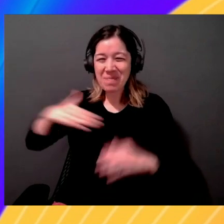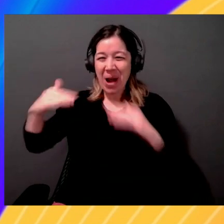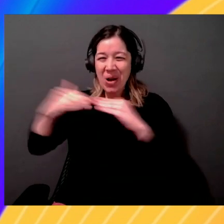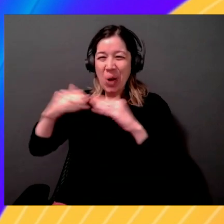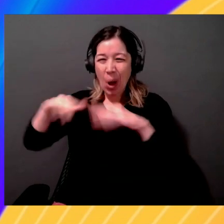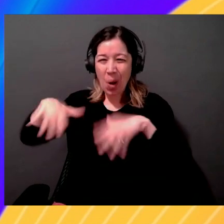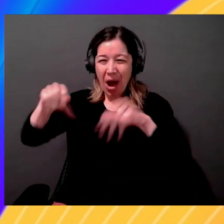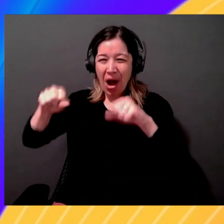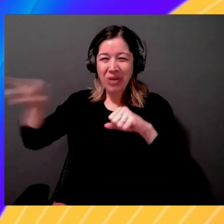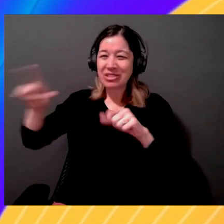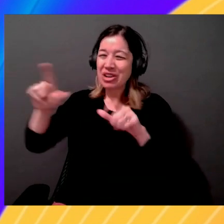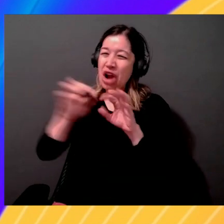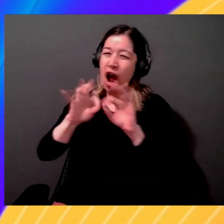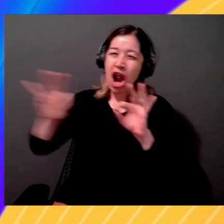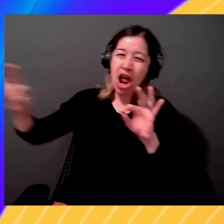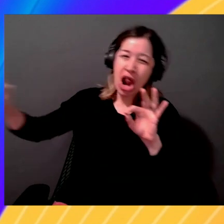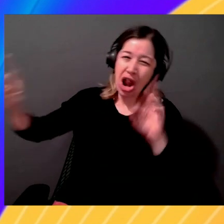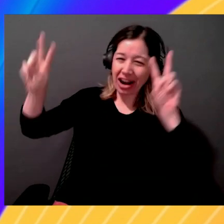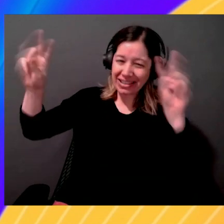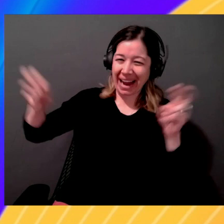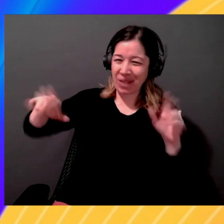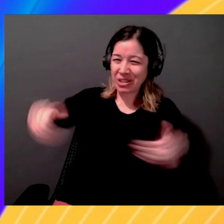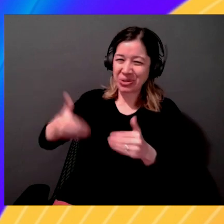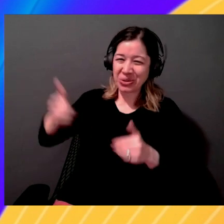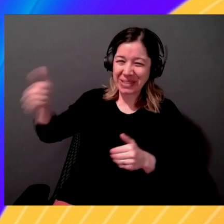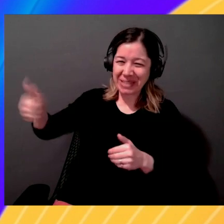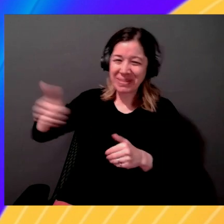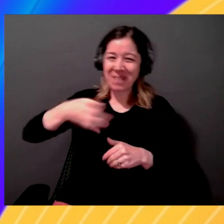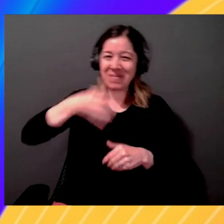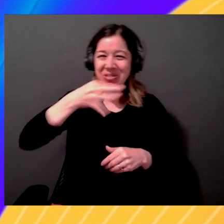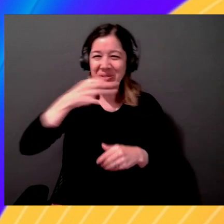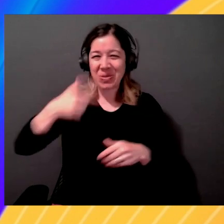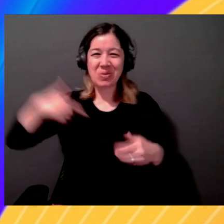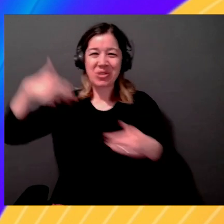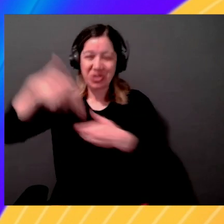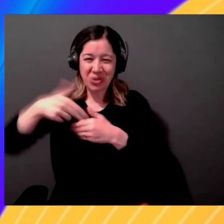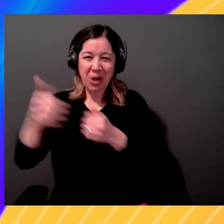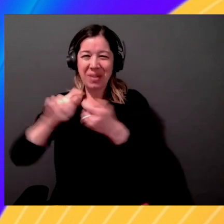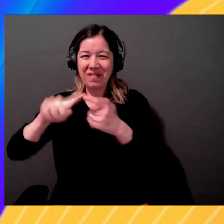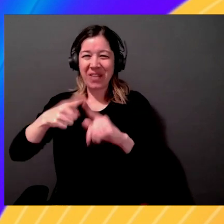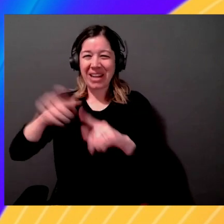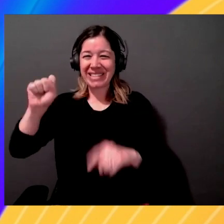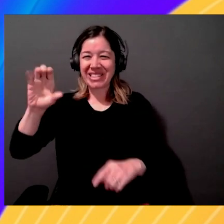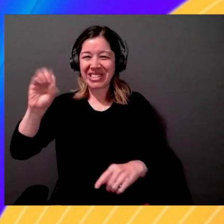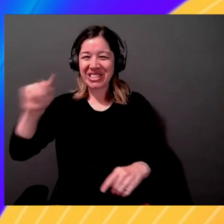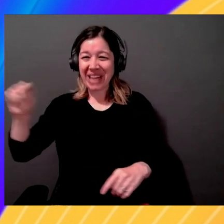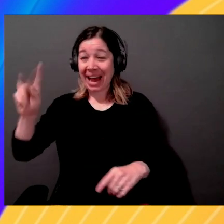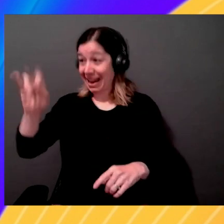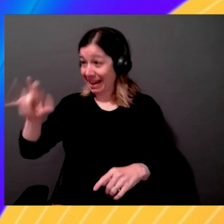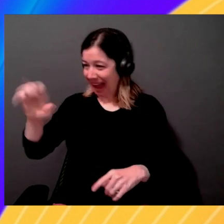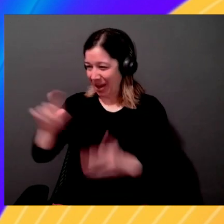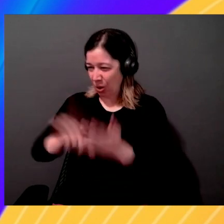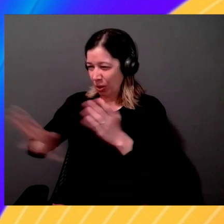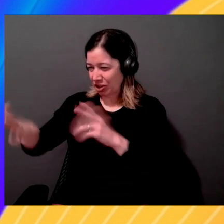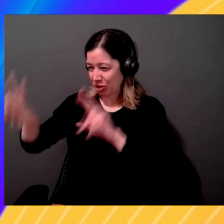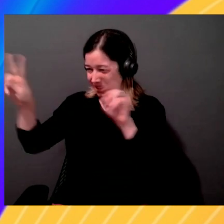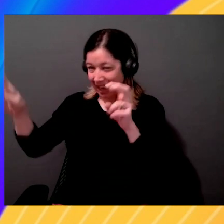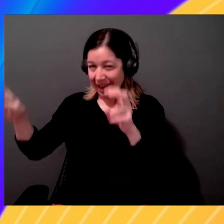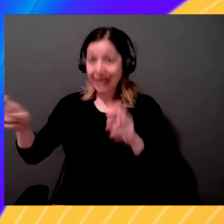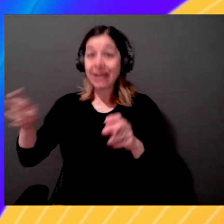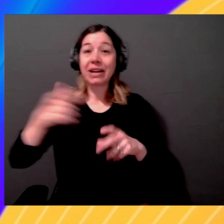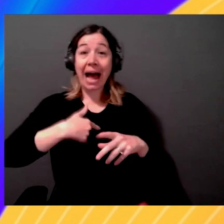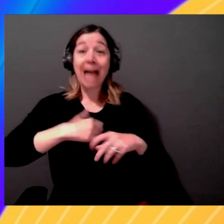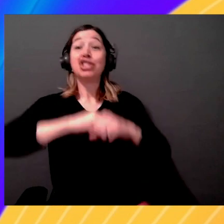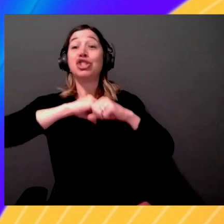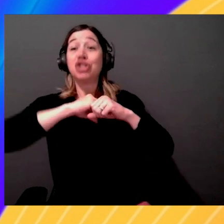introduce himself pretty soon. And we're joined with our friend Scott. Kyle, what's your title? Senior Security Solution Architect with a focus